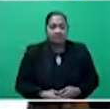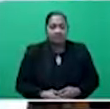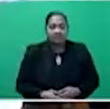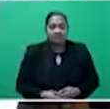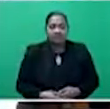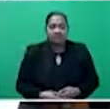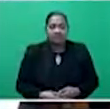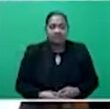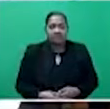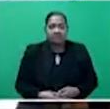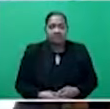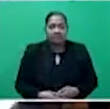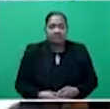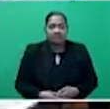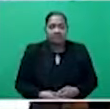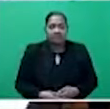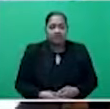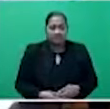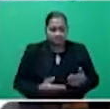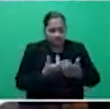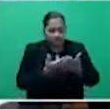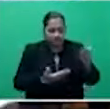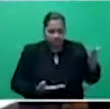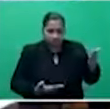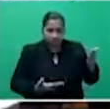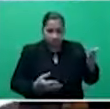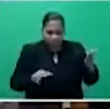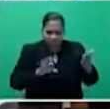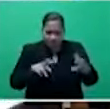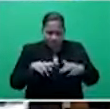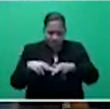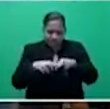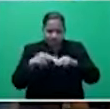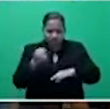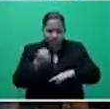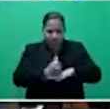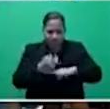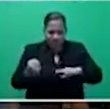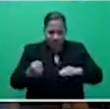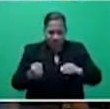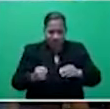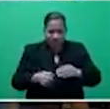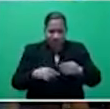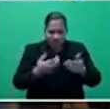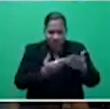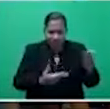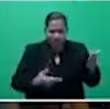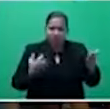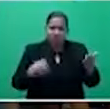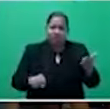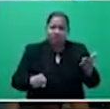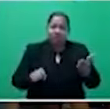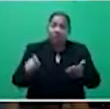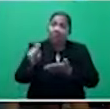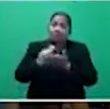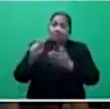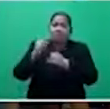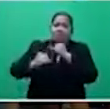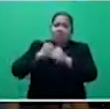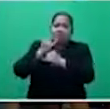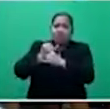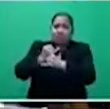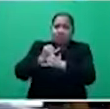Mr. Speaker, sir, this is not published by the Fijian government. This is actually published by Transparency International, which is